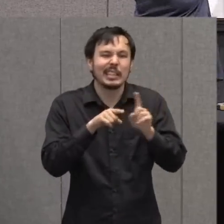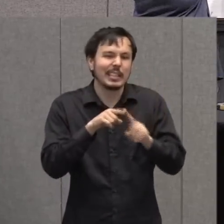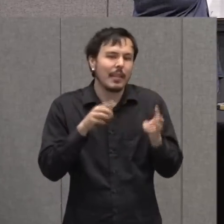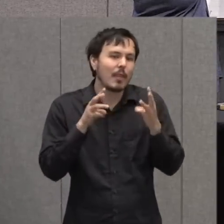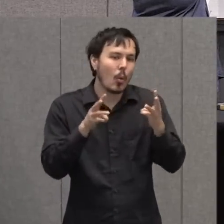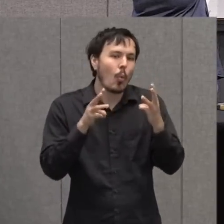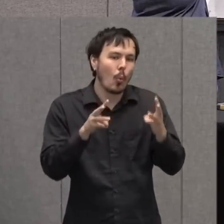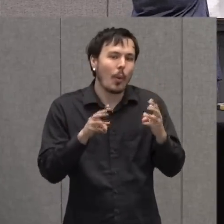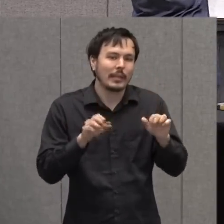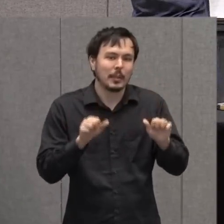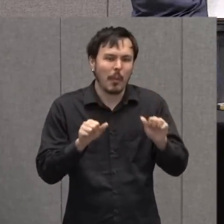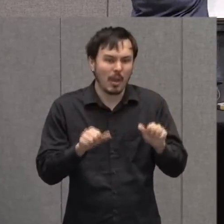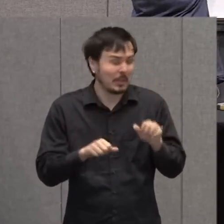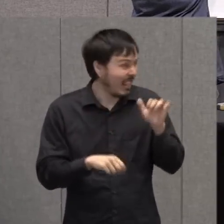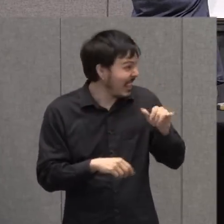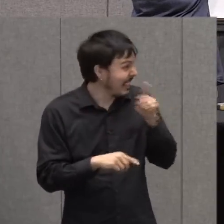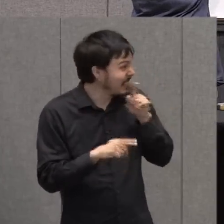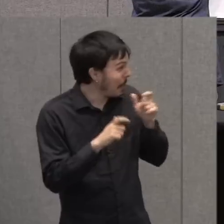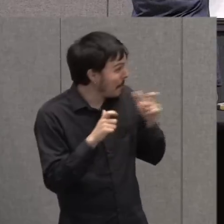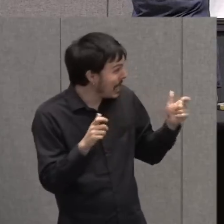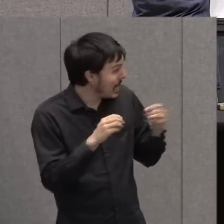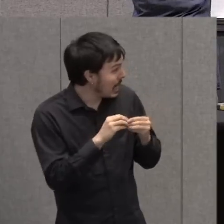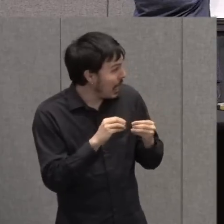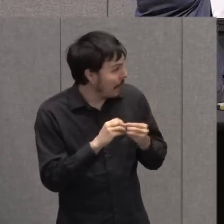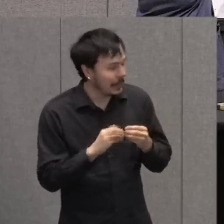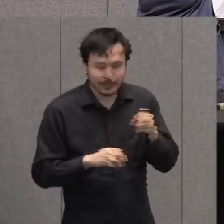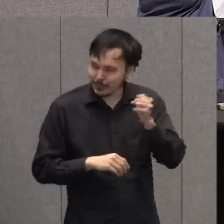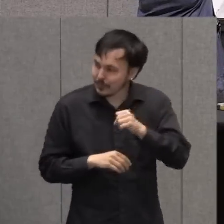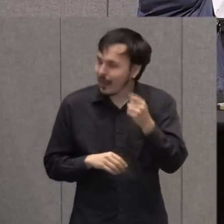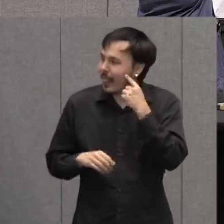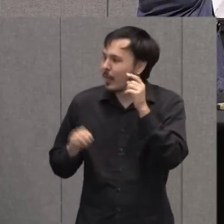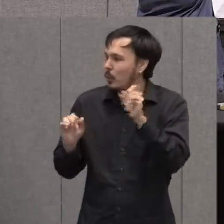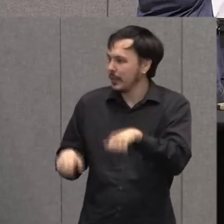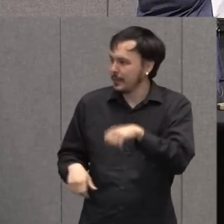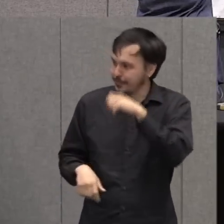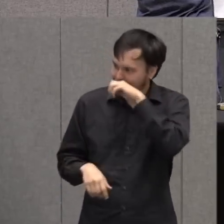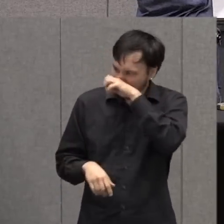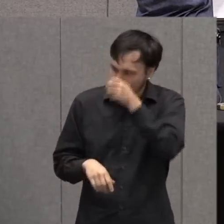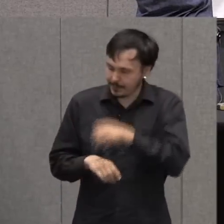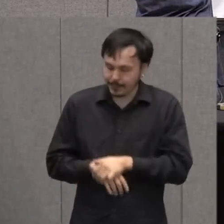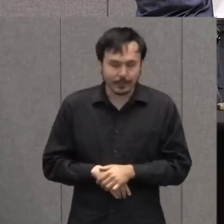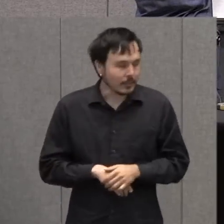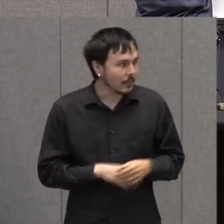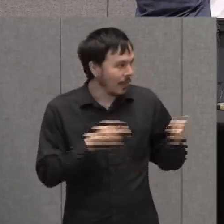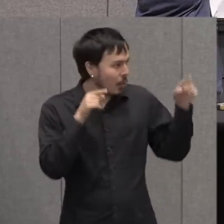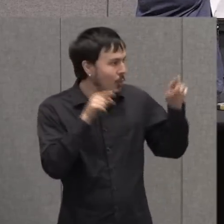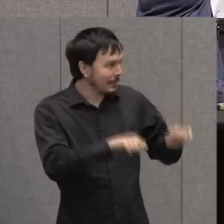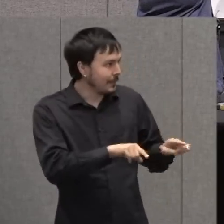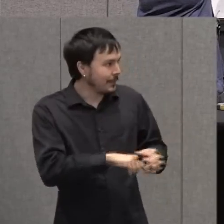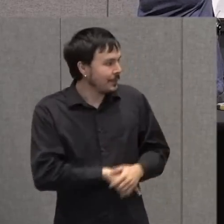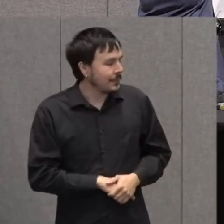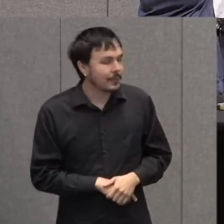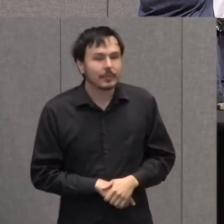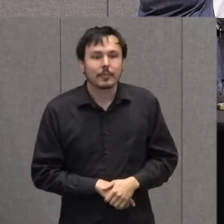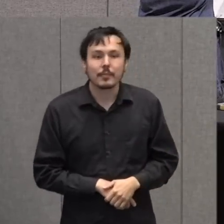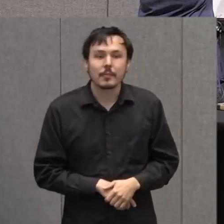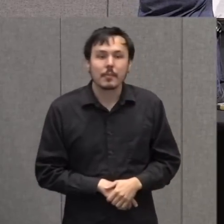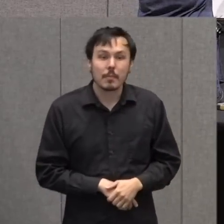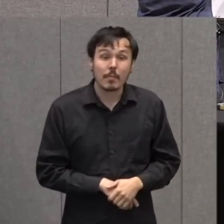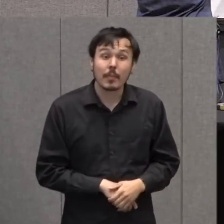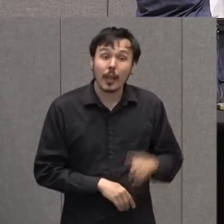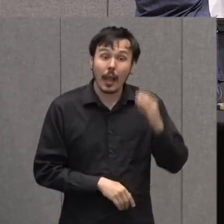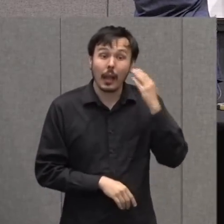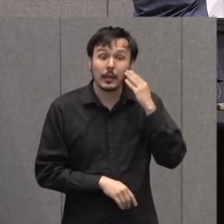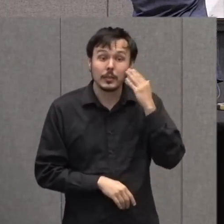number, a big number. it is, but I think we can do this. I do too. So I know